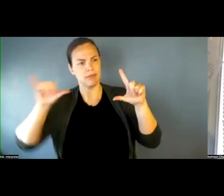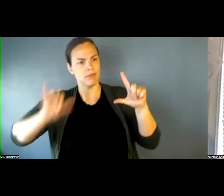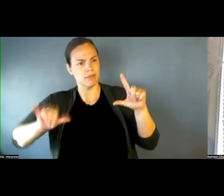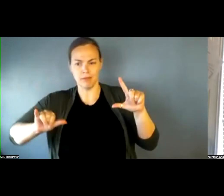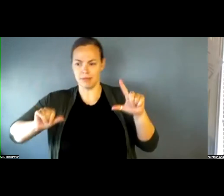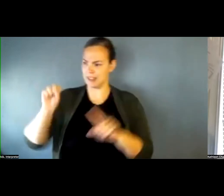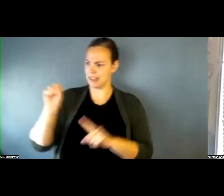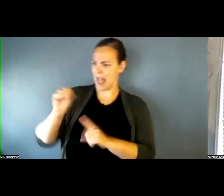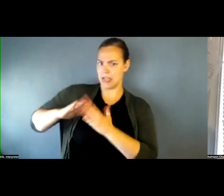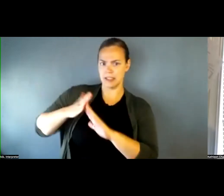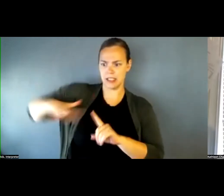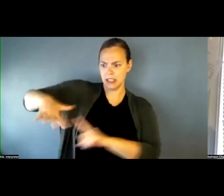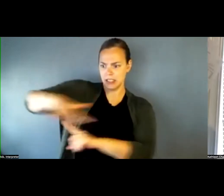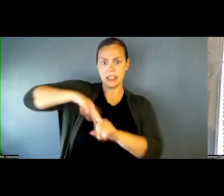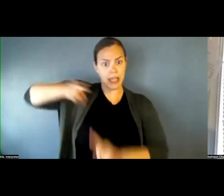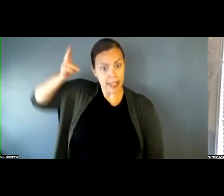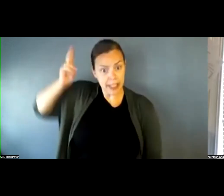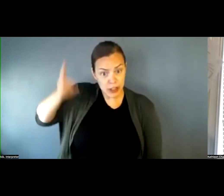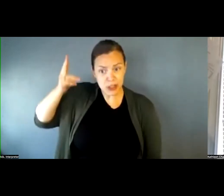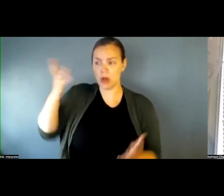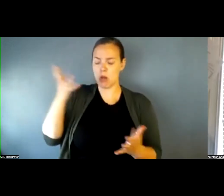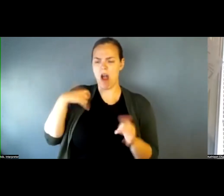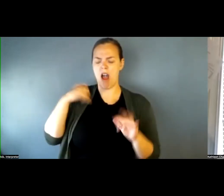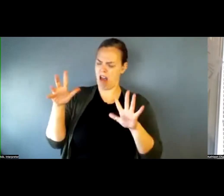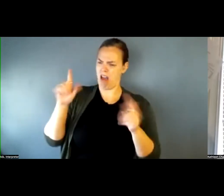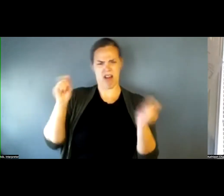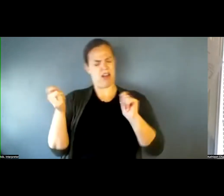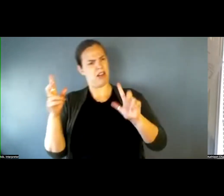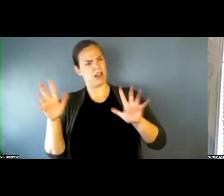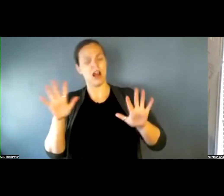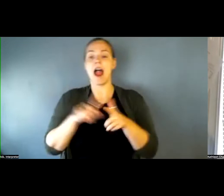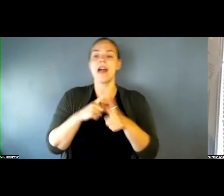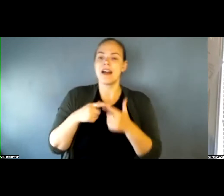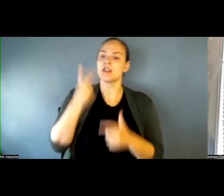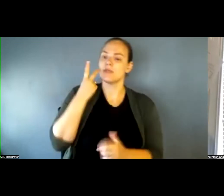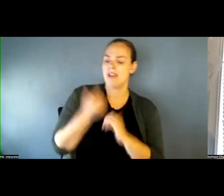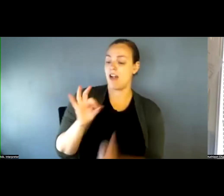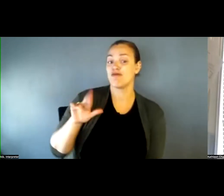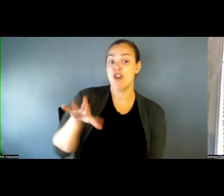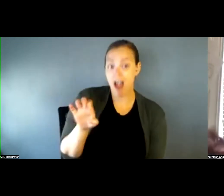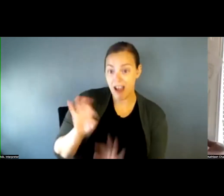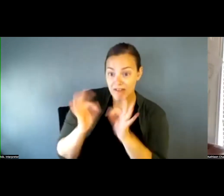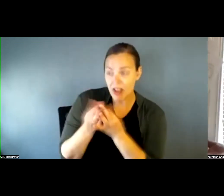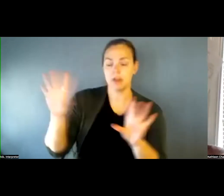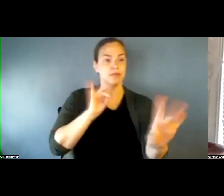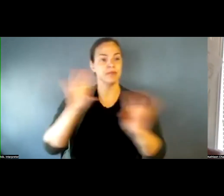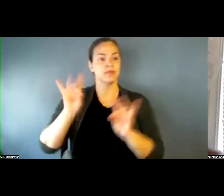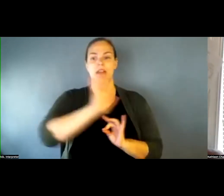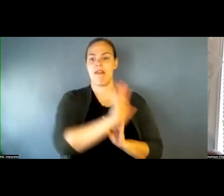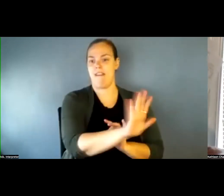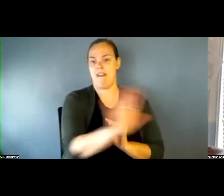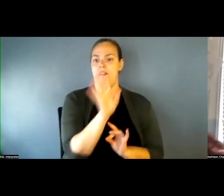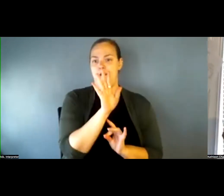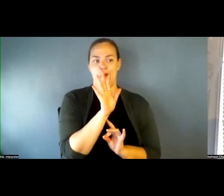of Seattle and the ways that the Fryes were choosing particular types of work to fill out their impressive